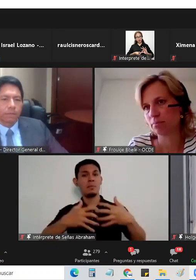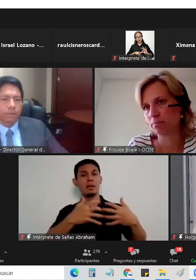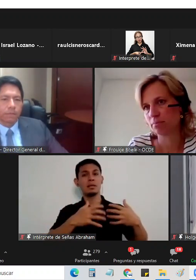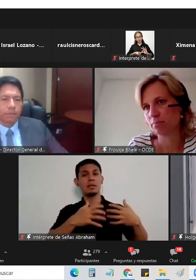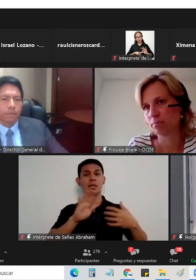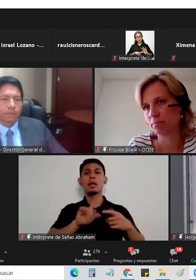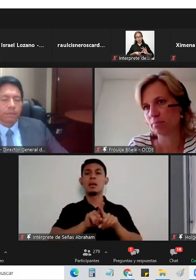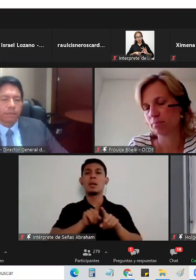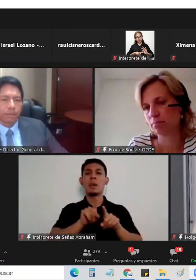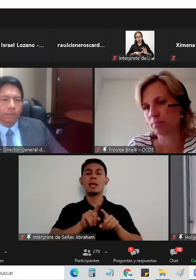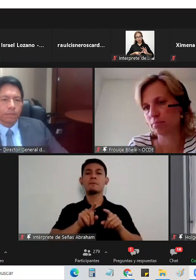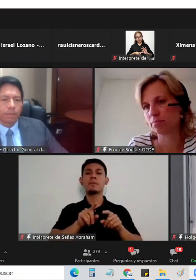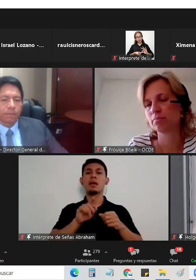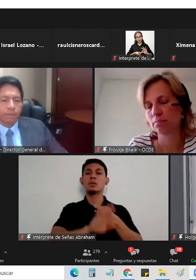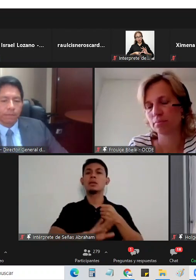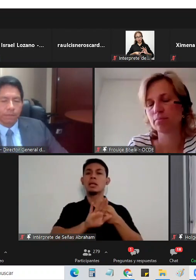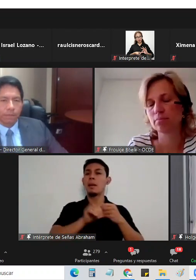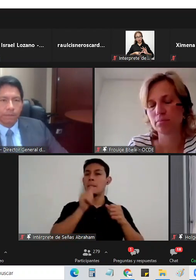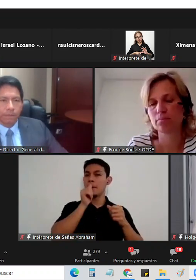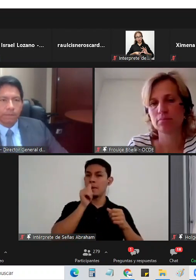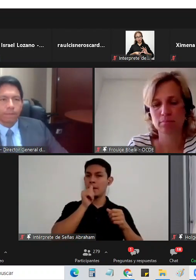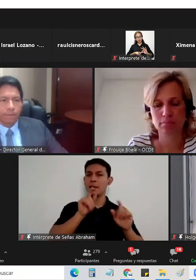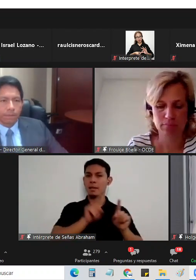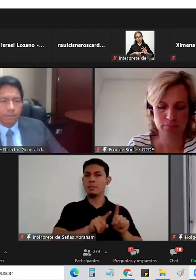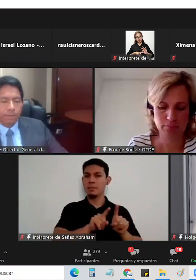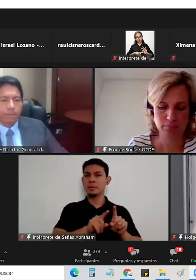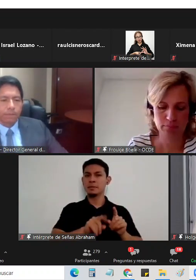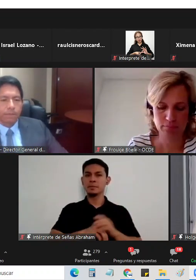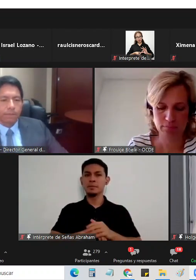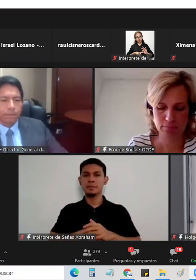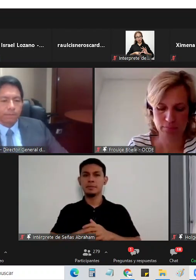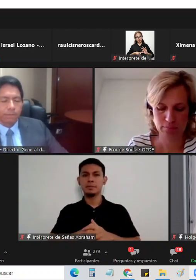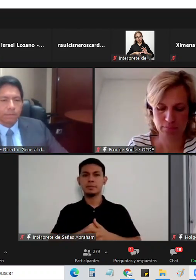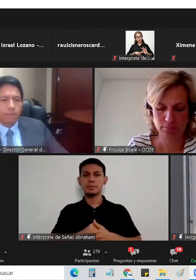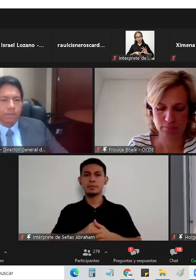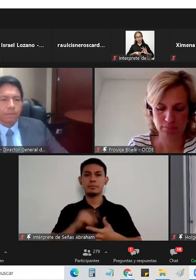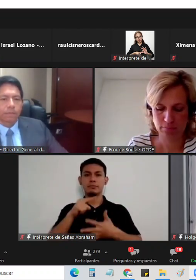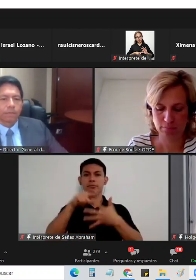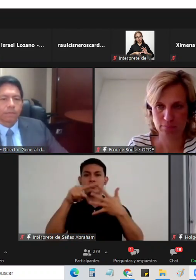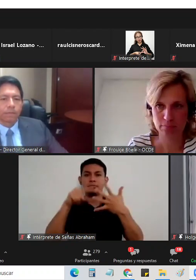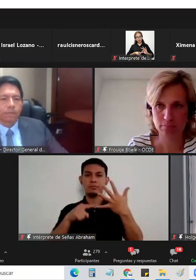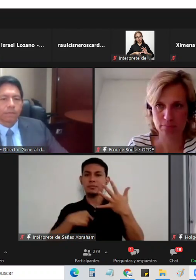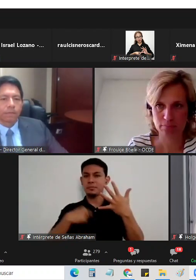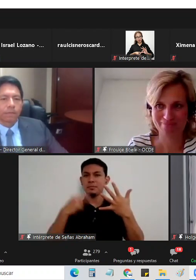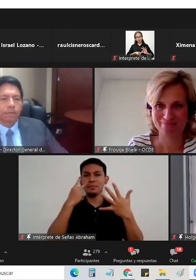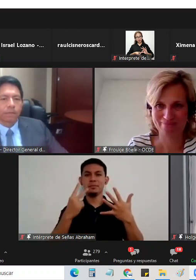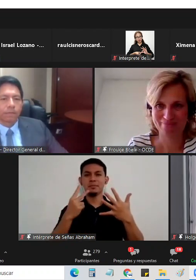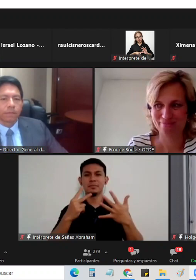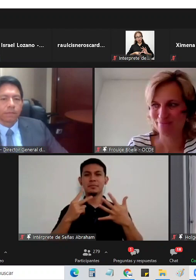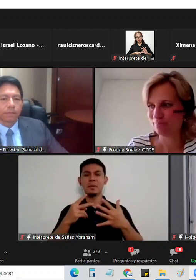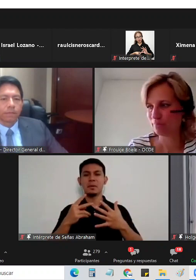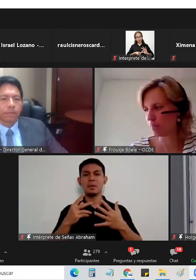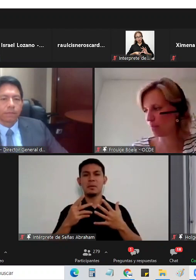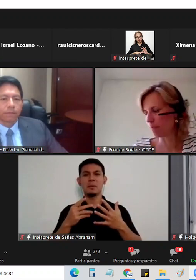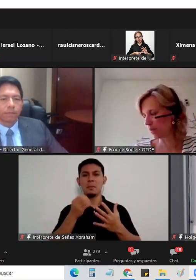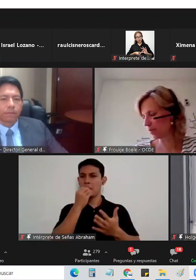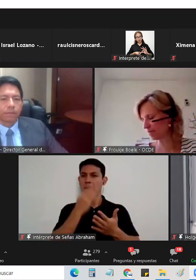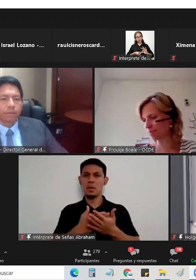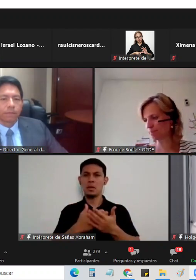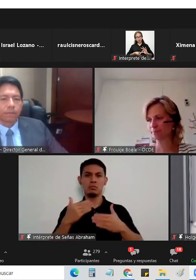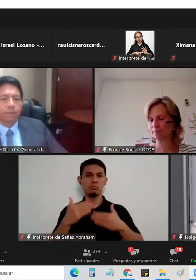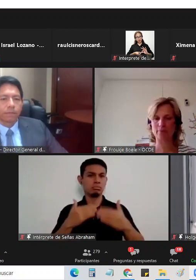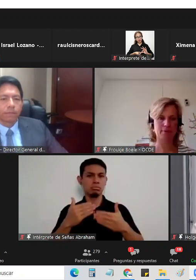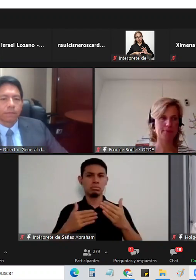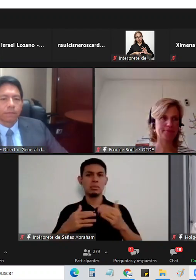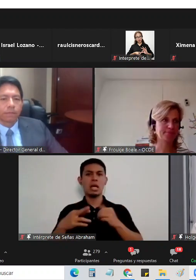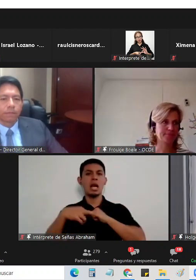the private security companies and the role in that thing those five areas i think um there's gonna be